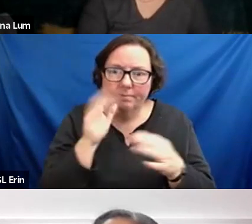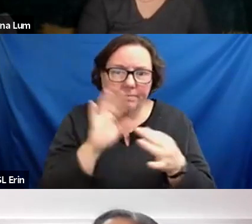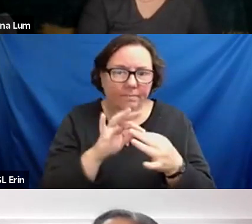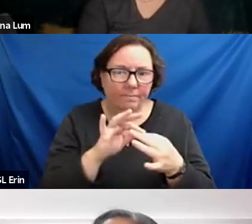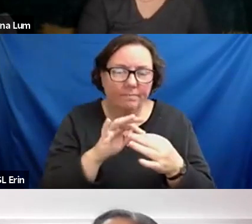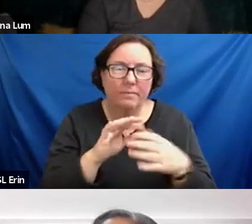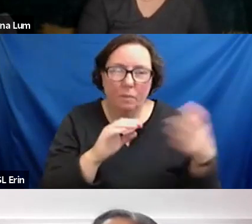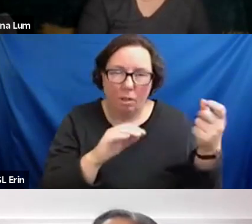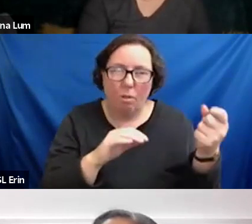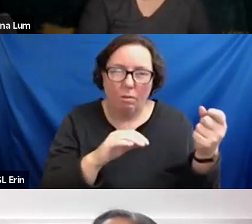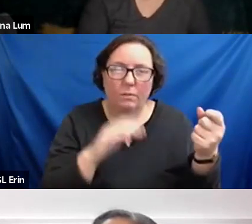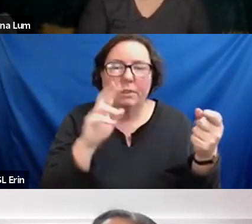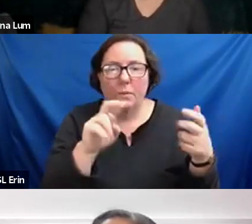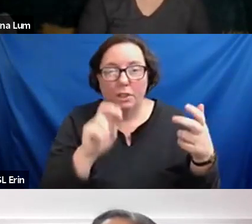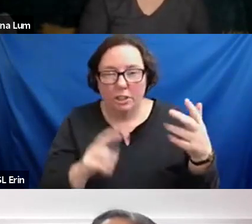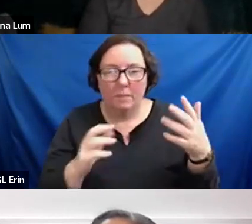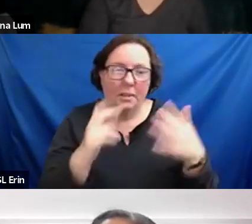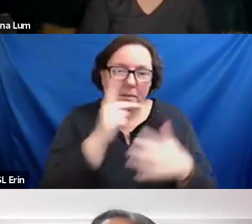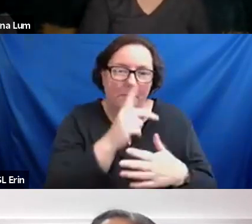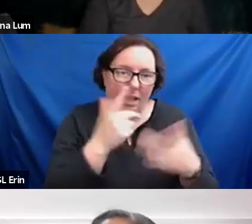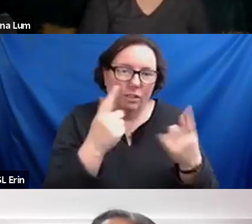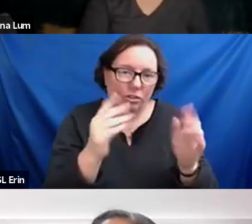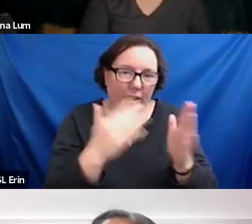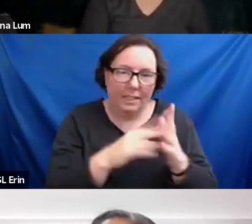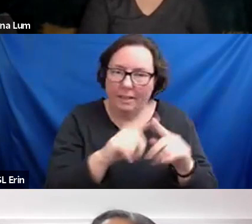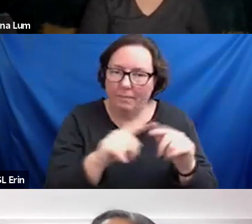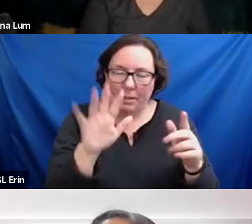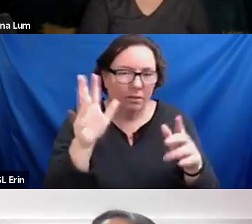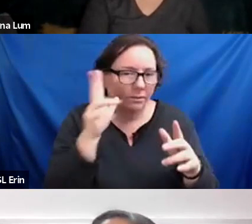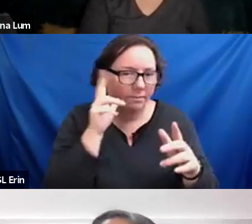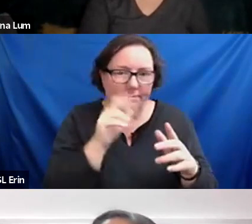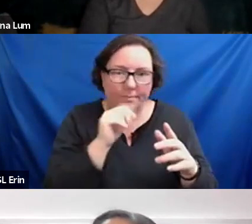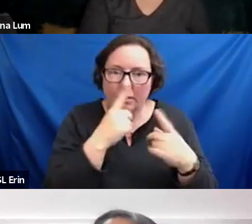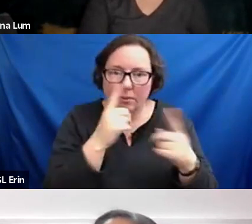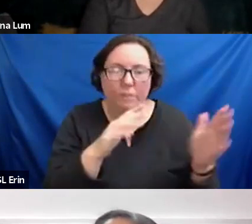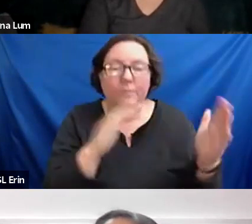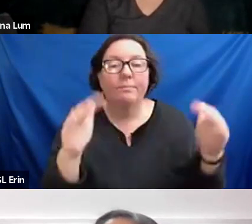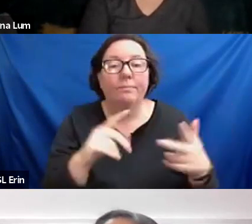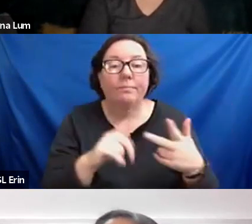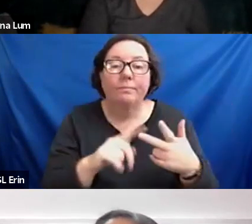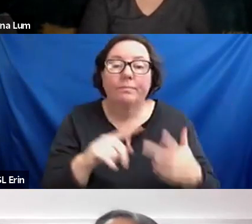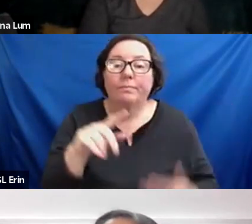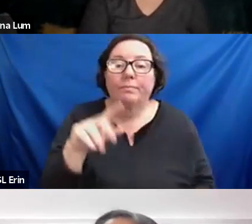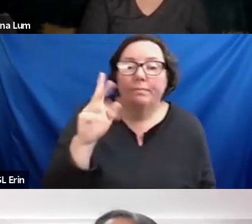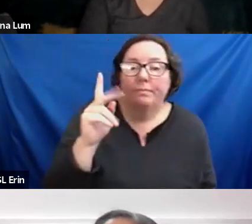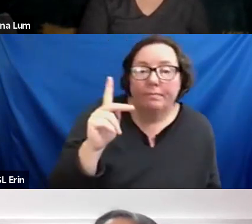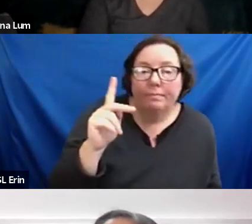Let's try with the next one, and then we will come back to you. Kathleen.